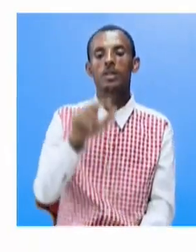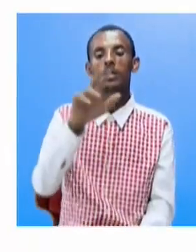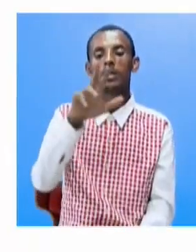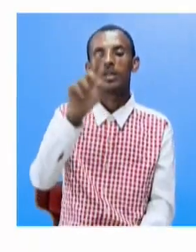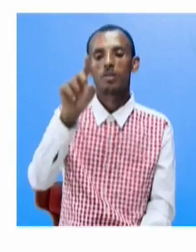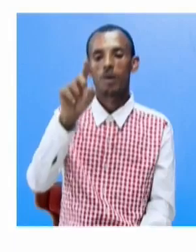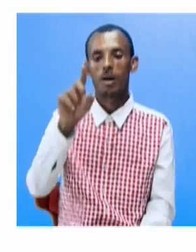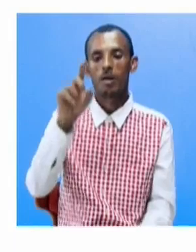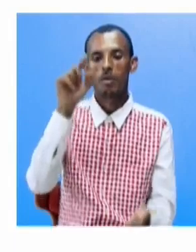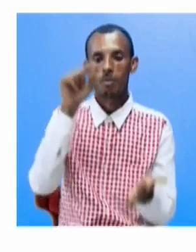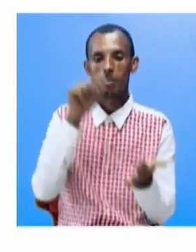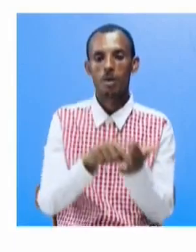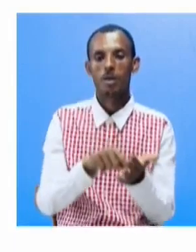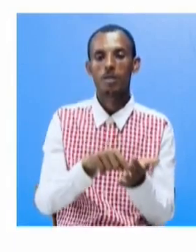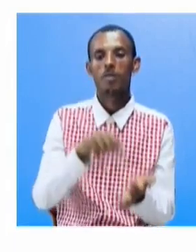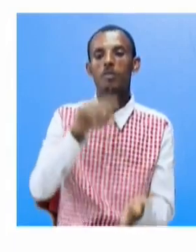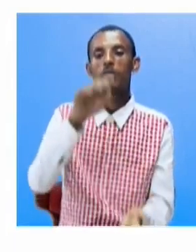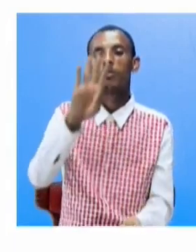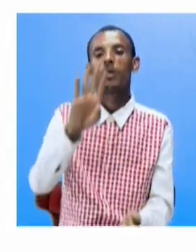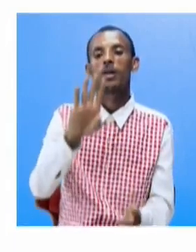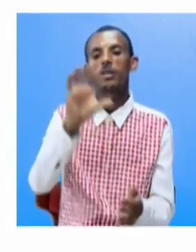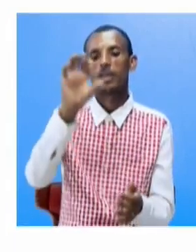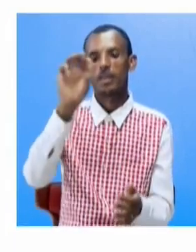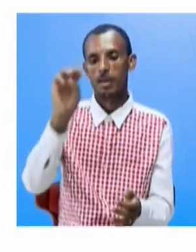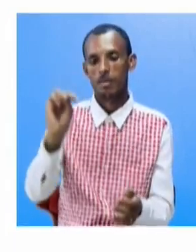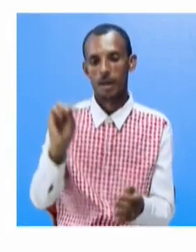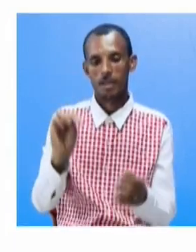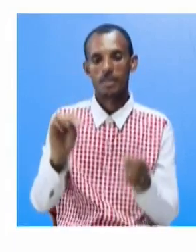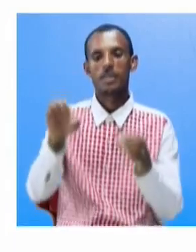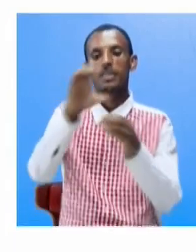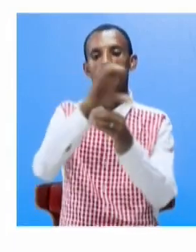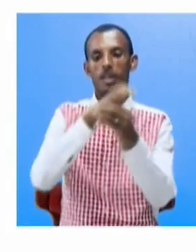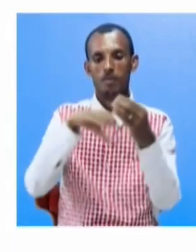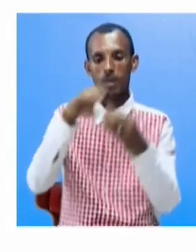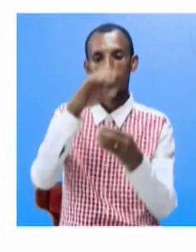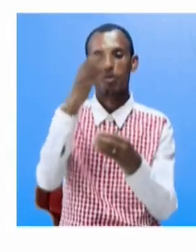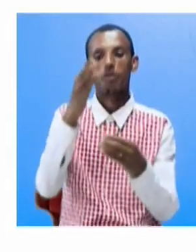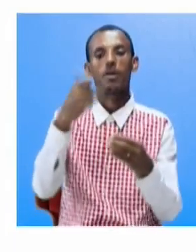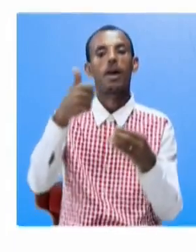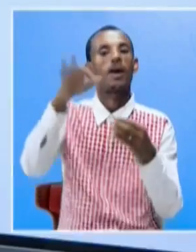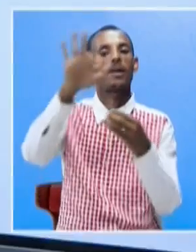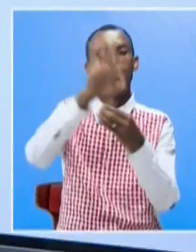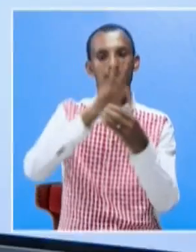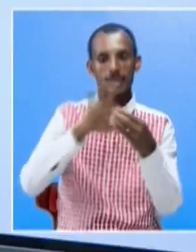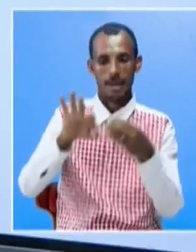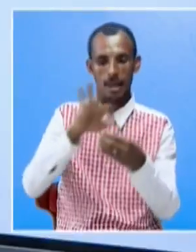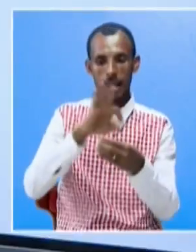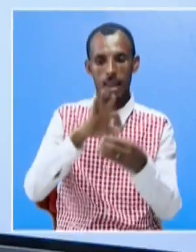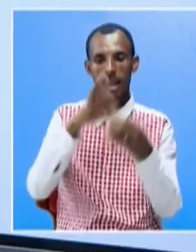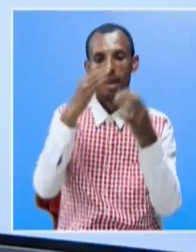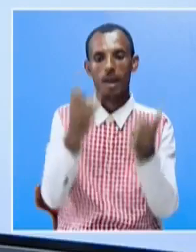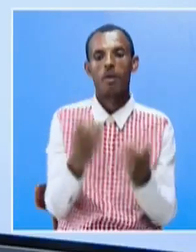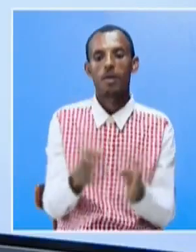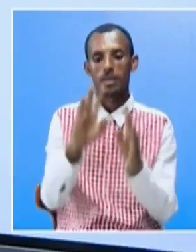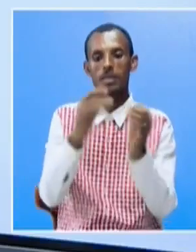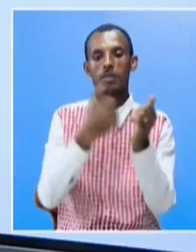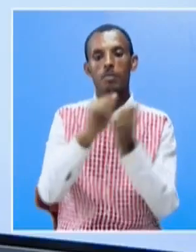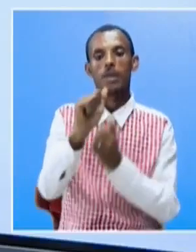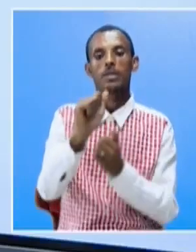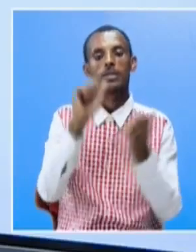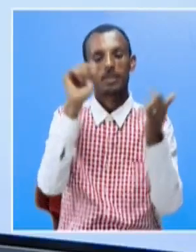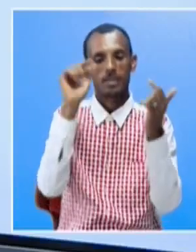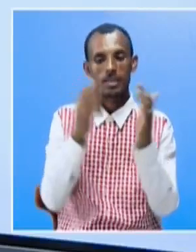31.4 centimeter will be the circumference of the circle. Now let's proceed to second